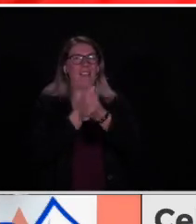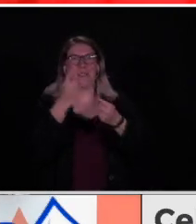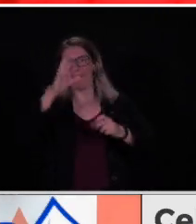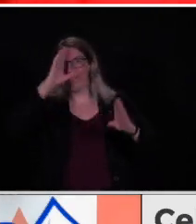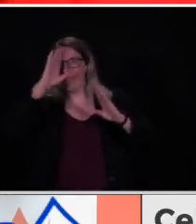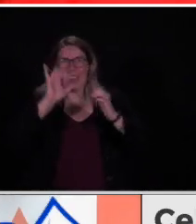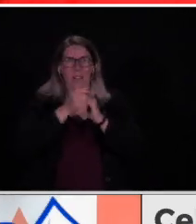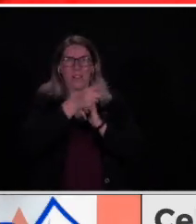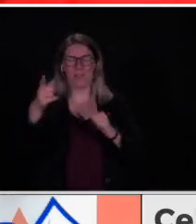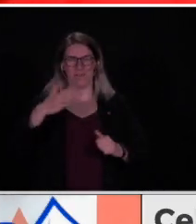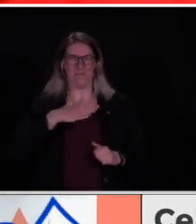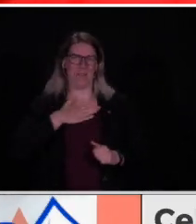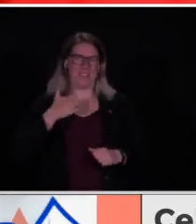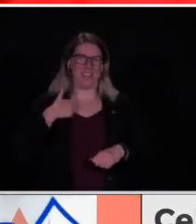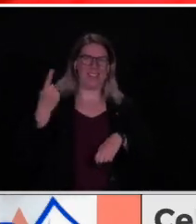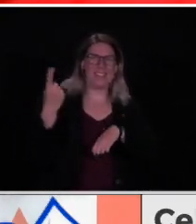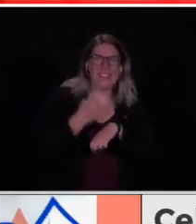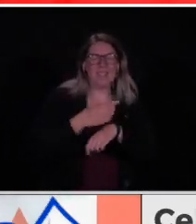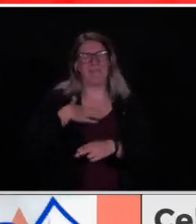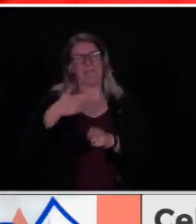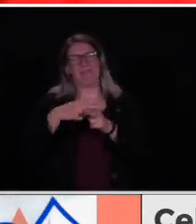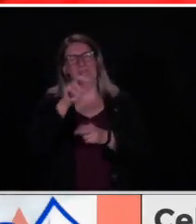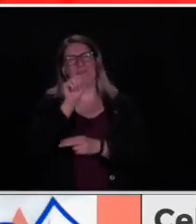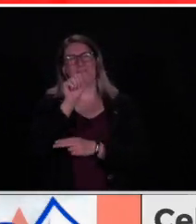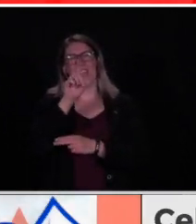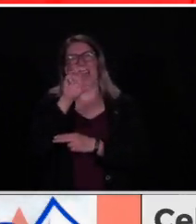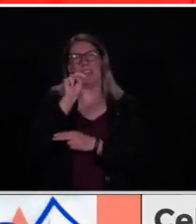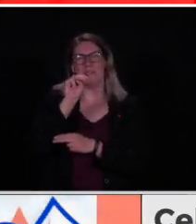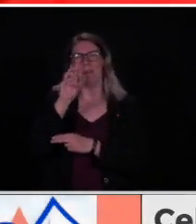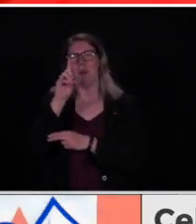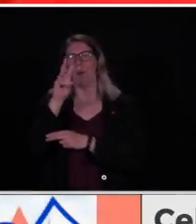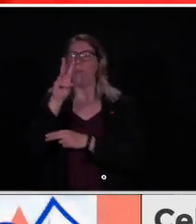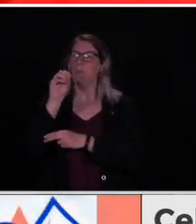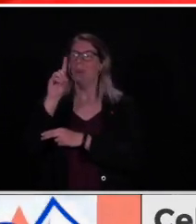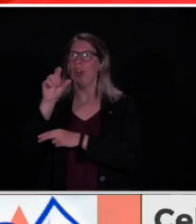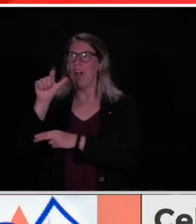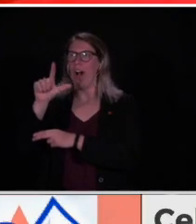it going? Happy Canada Day. It's Adam Woodall here. I'm here with